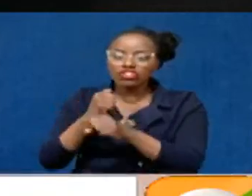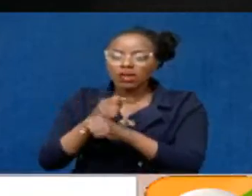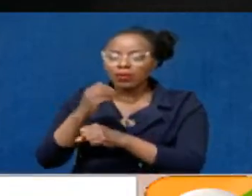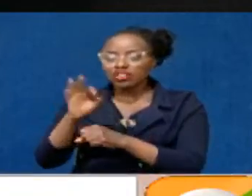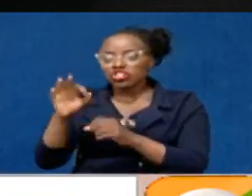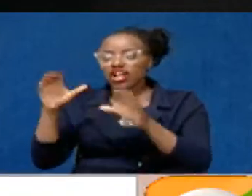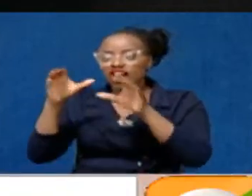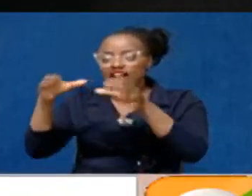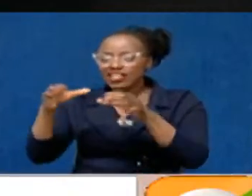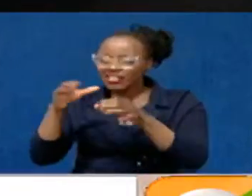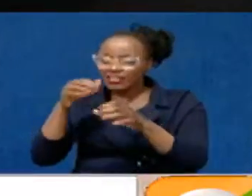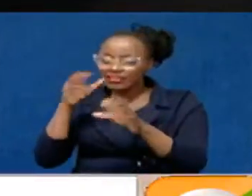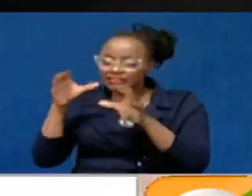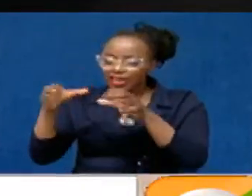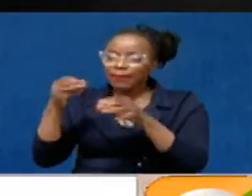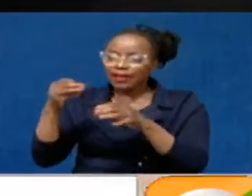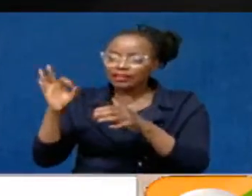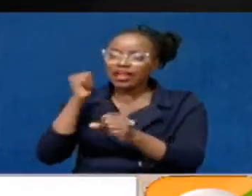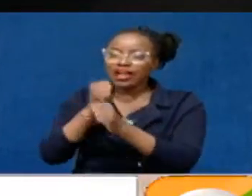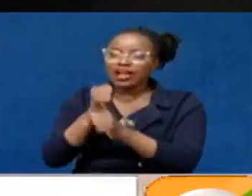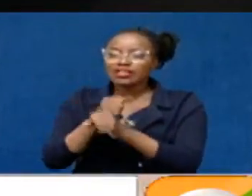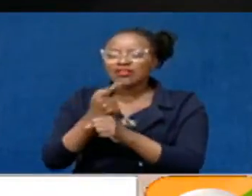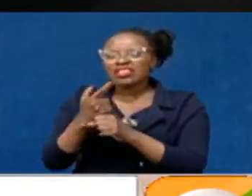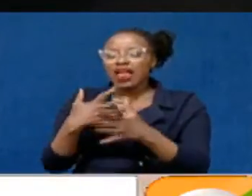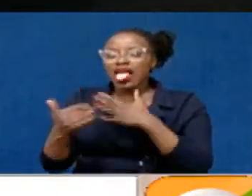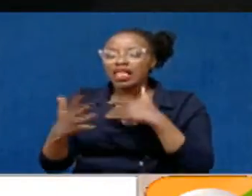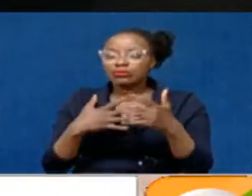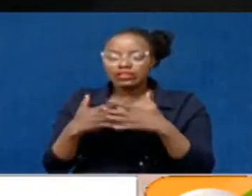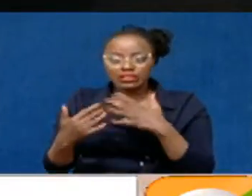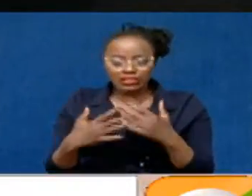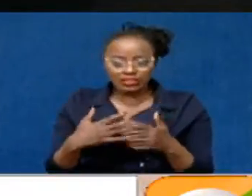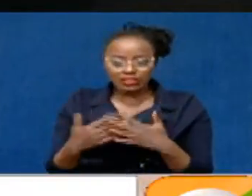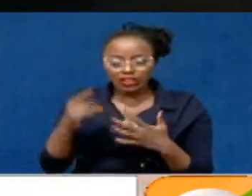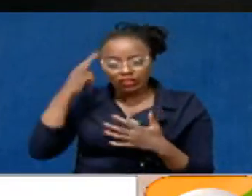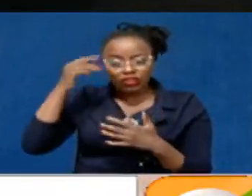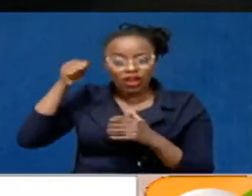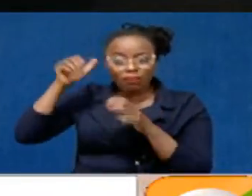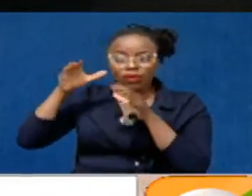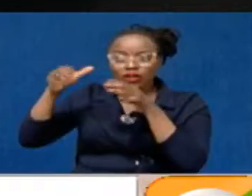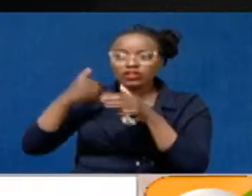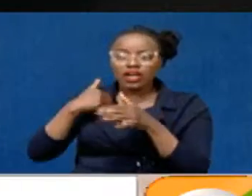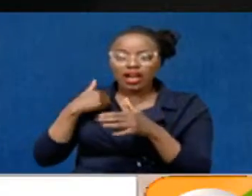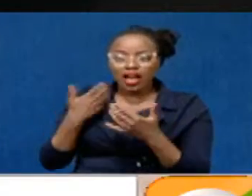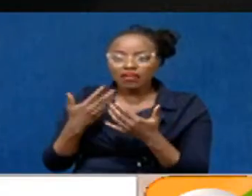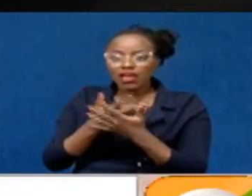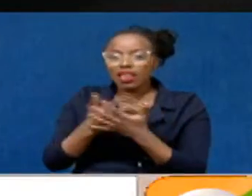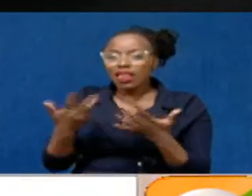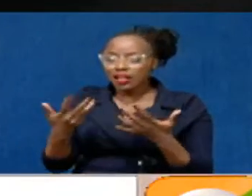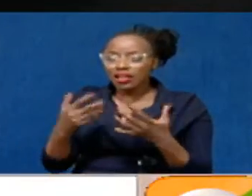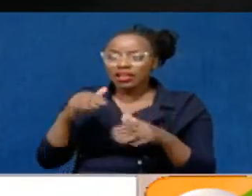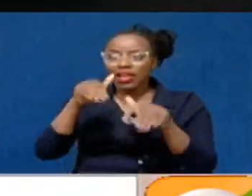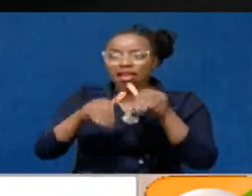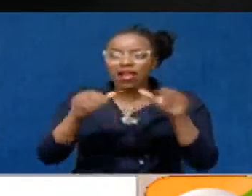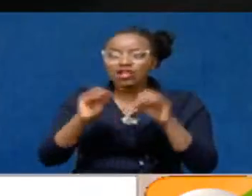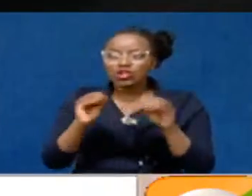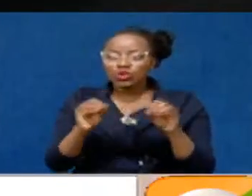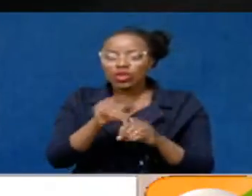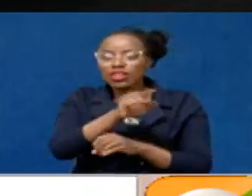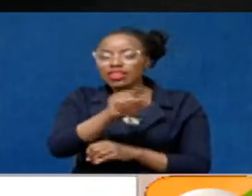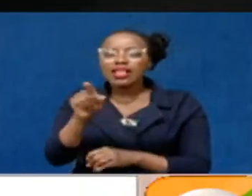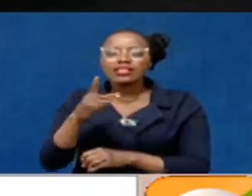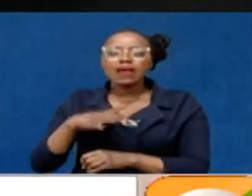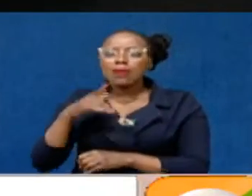Yes. So this is what is left. It's a complete shell for a party that has never had grassroots elections. So who are